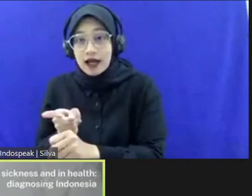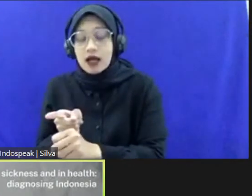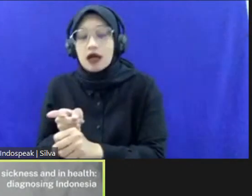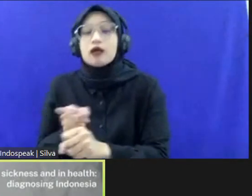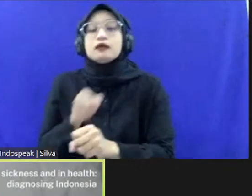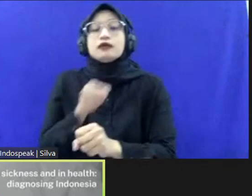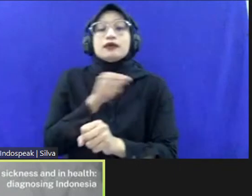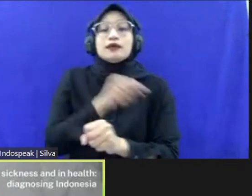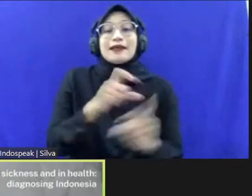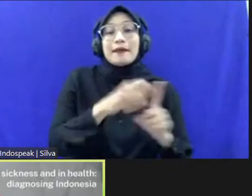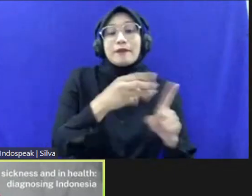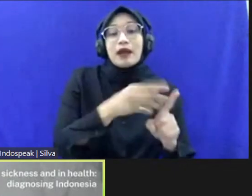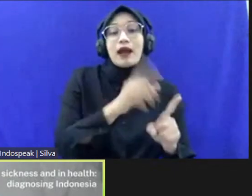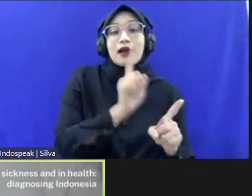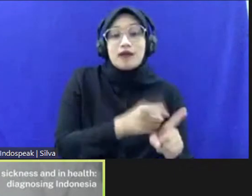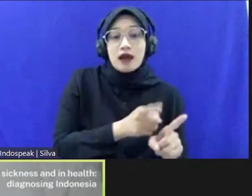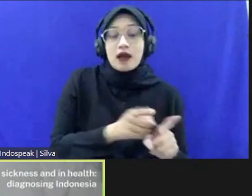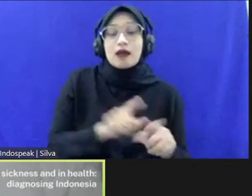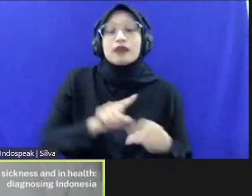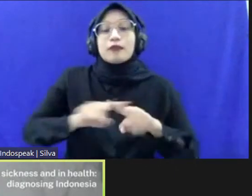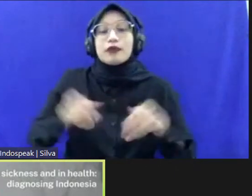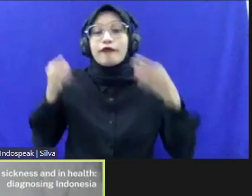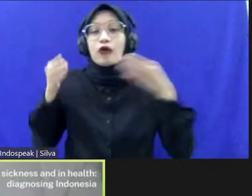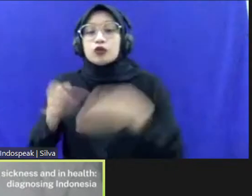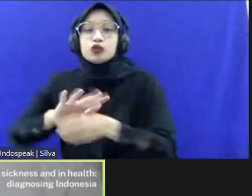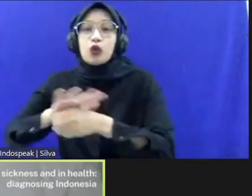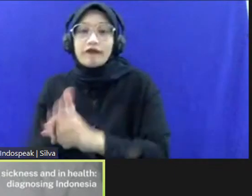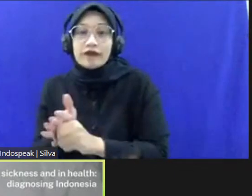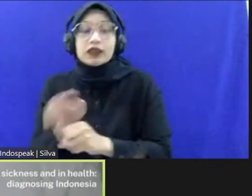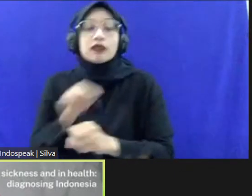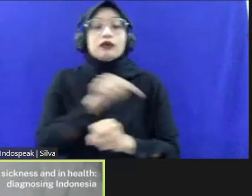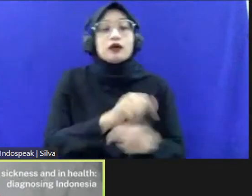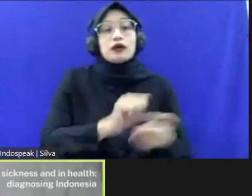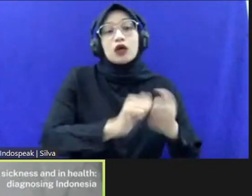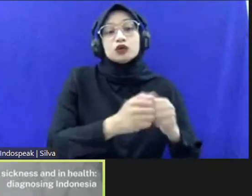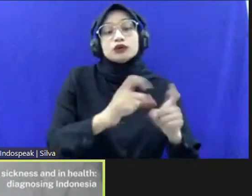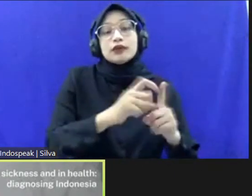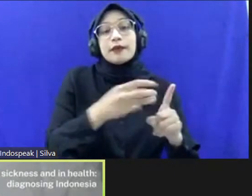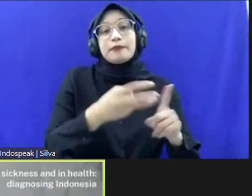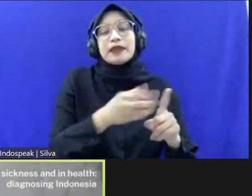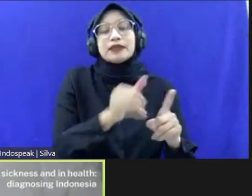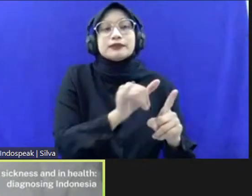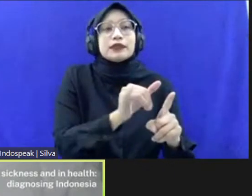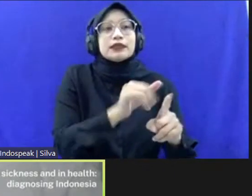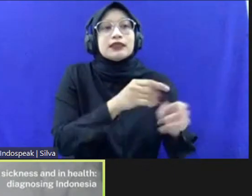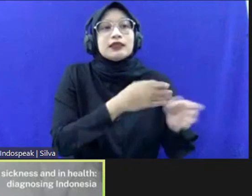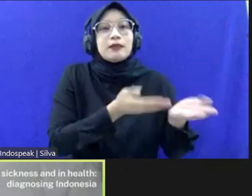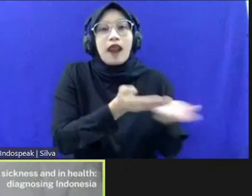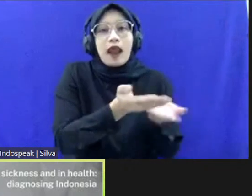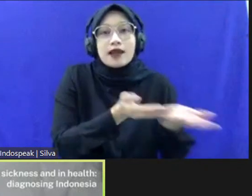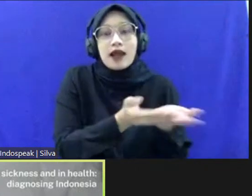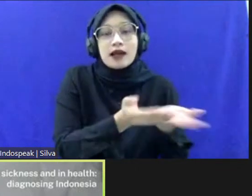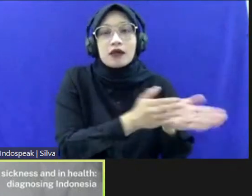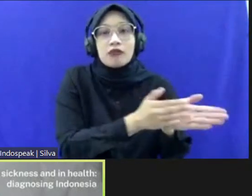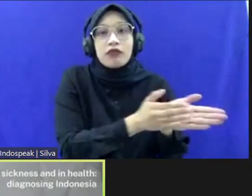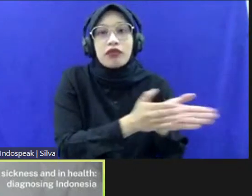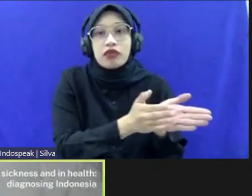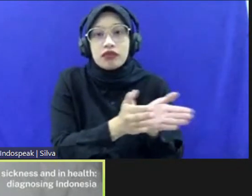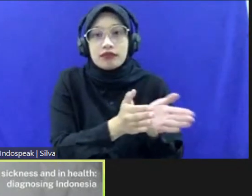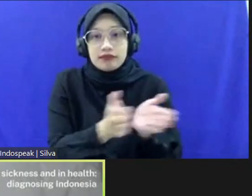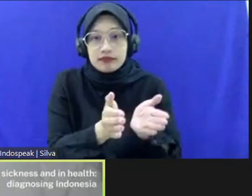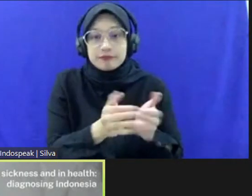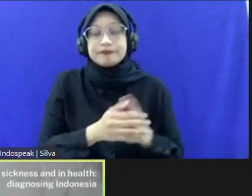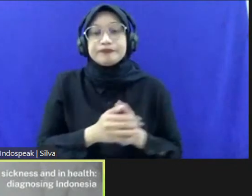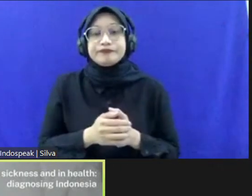cases is suspected of COVID. And this could result in further delay for the public